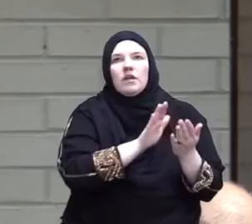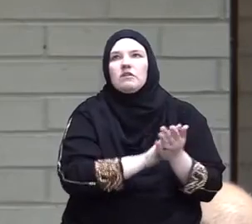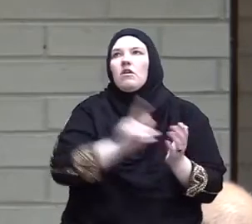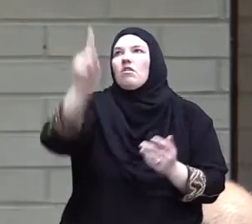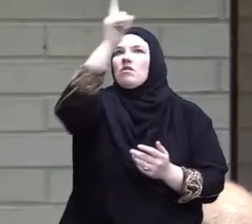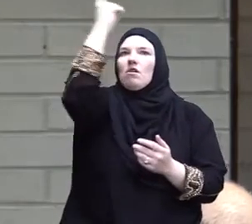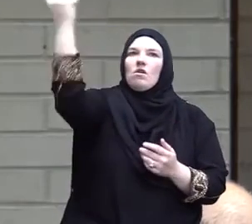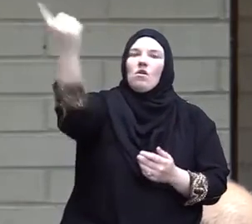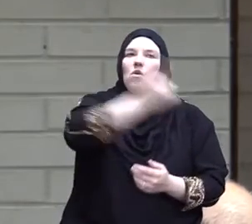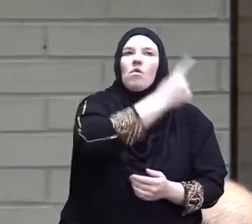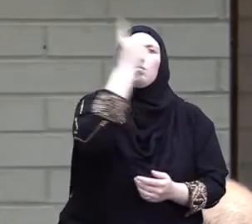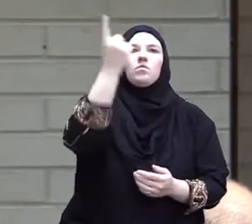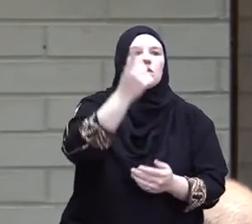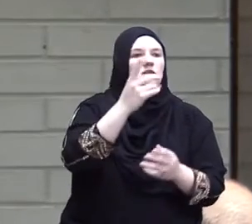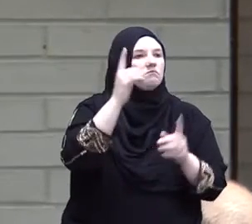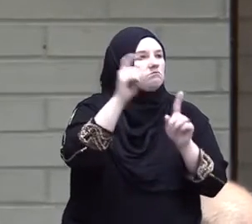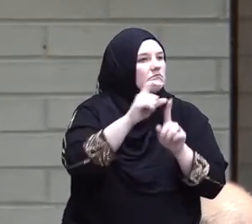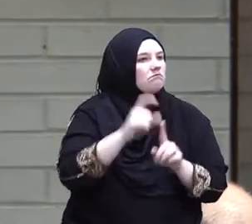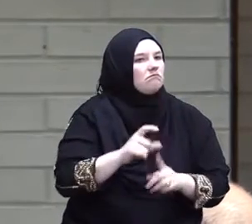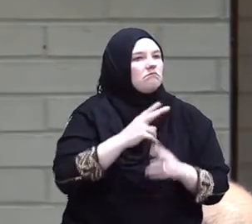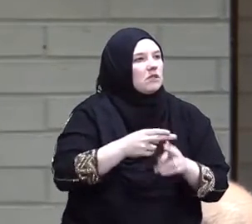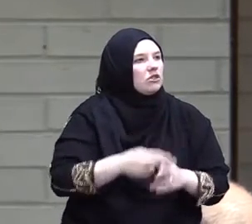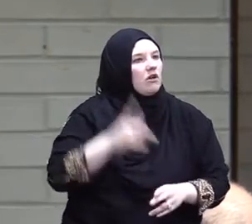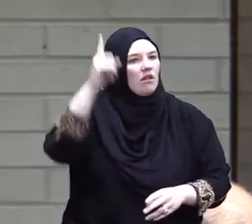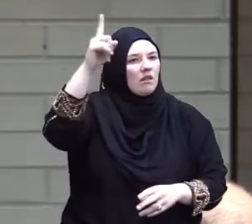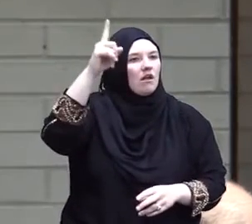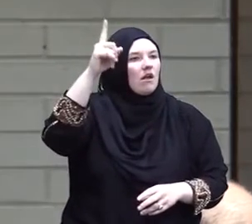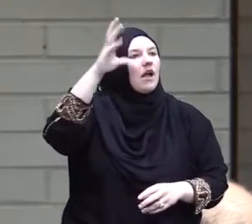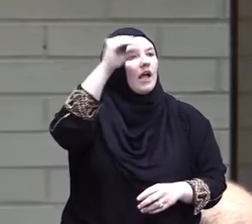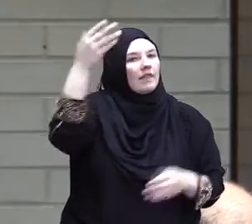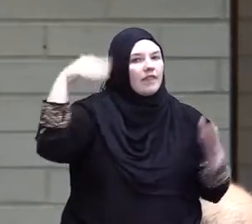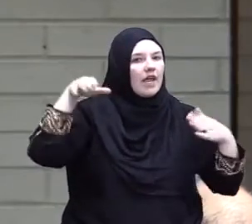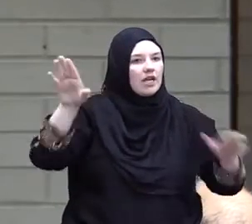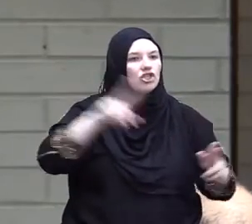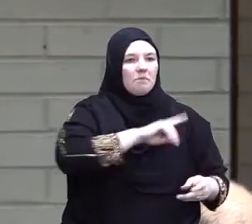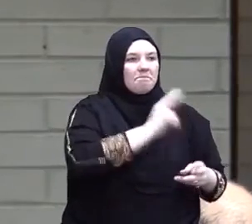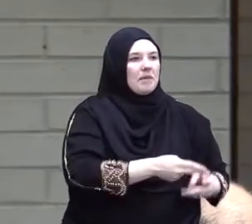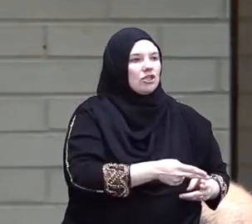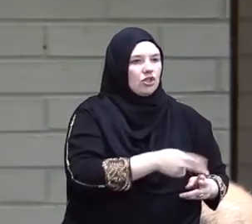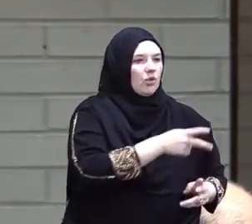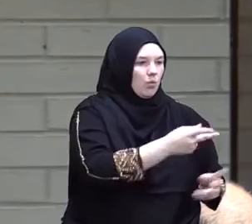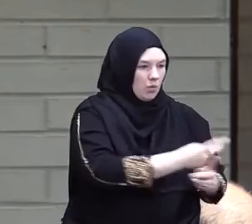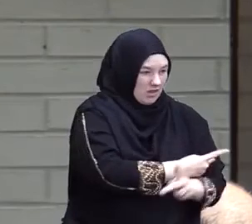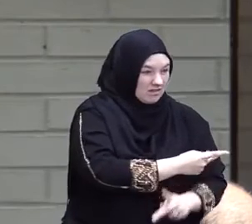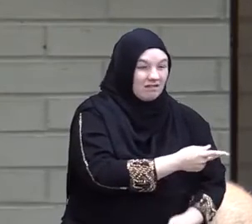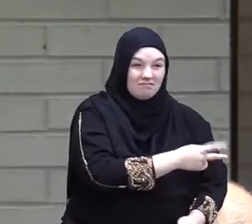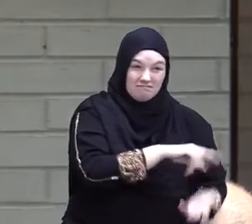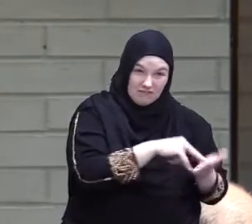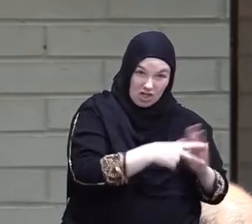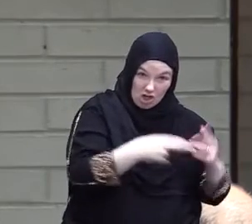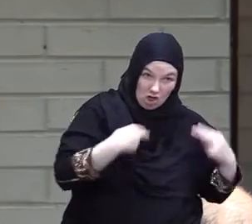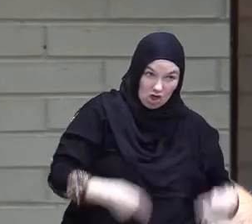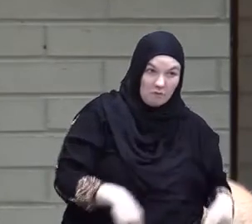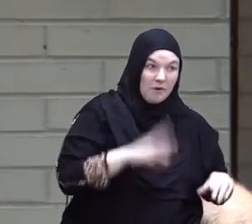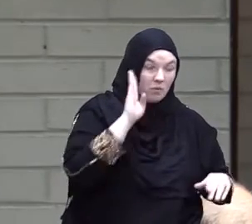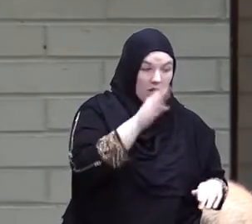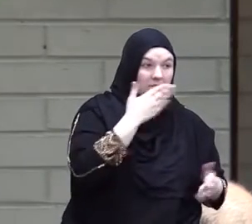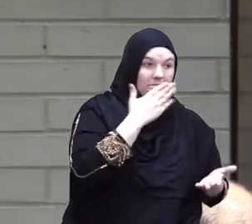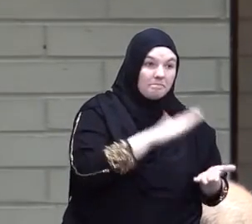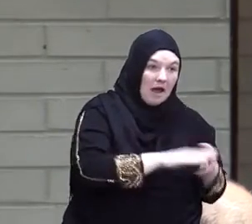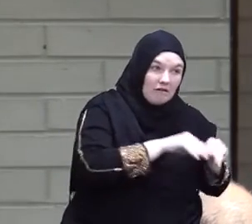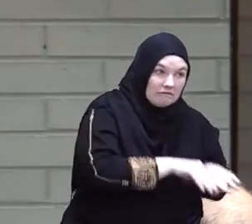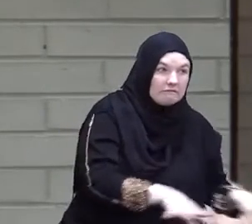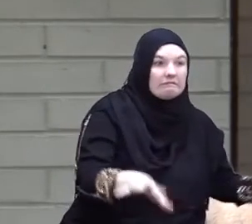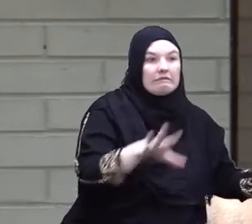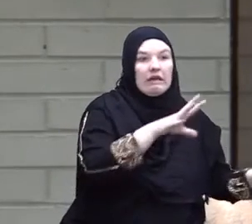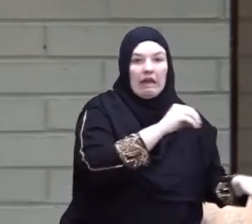Allah, and they mention the worst that man would do. You see the contrast? It was not fair. So Allah